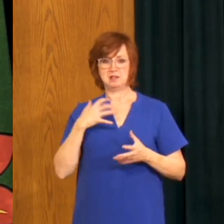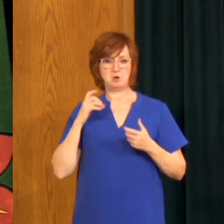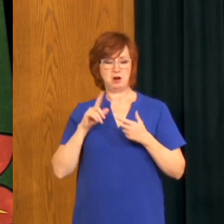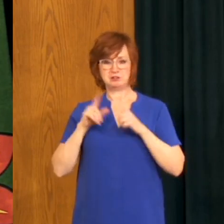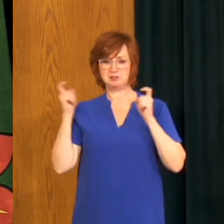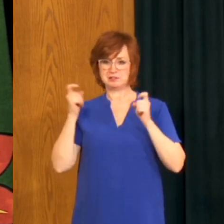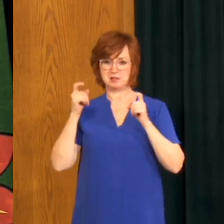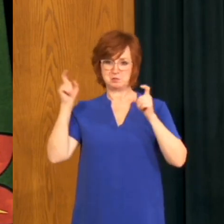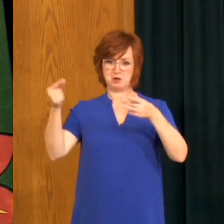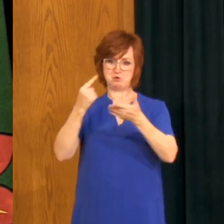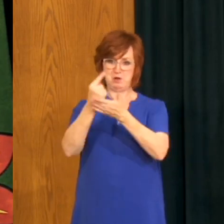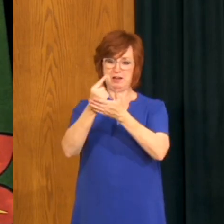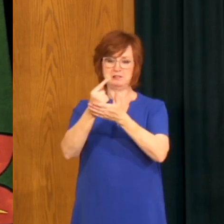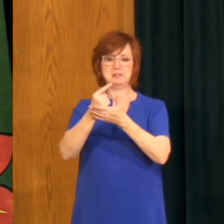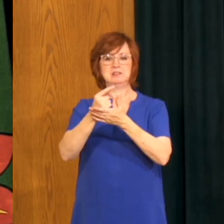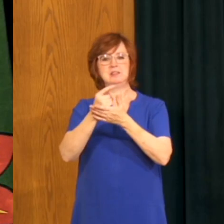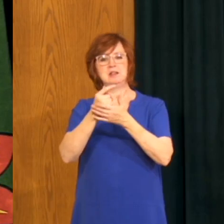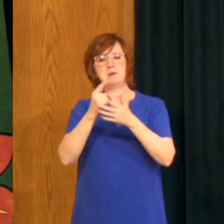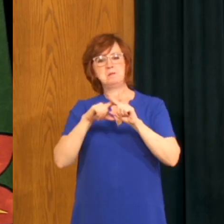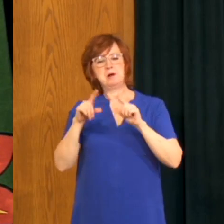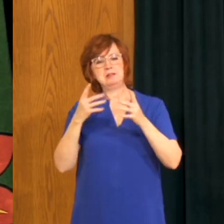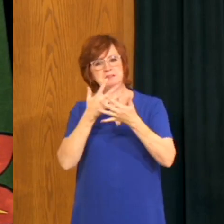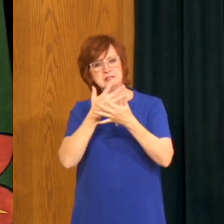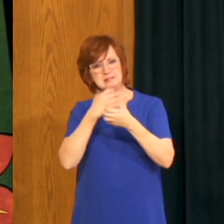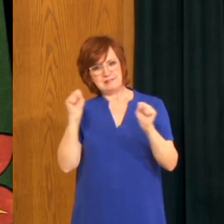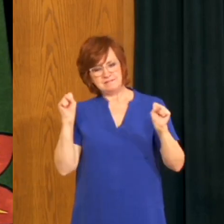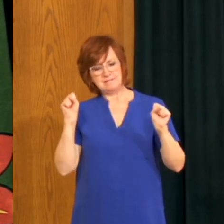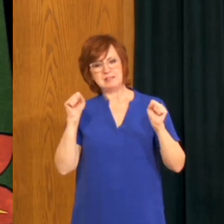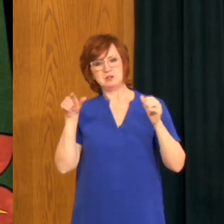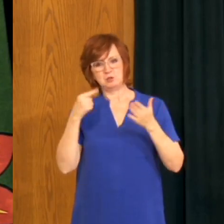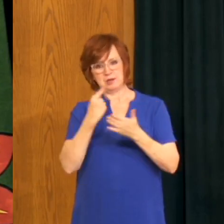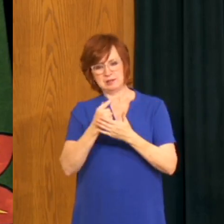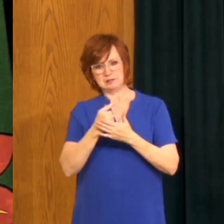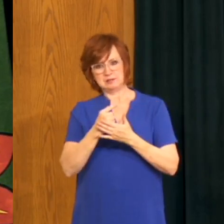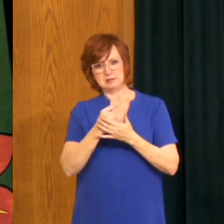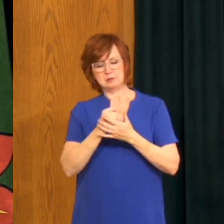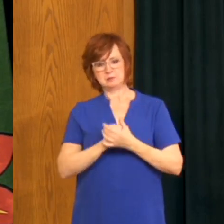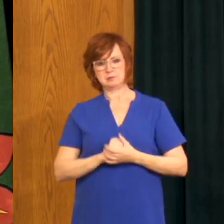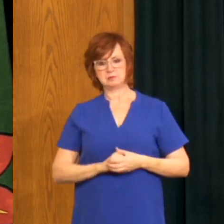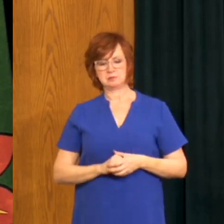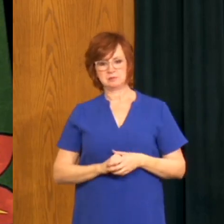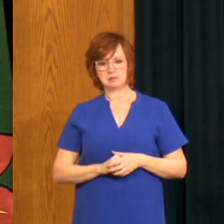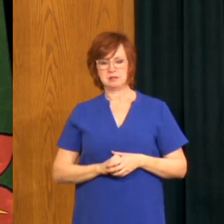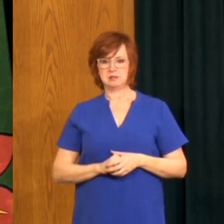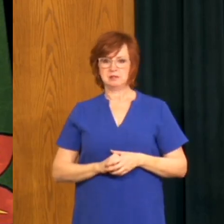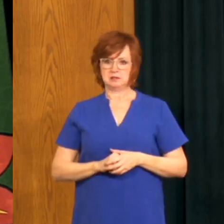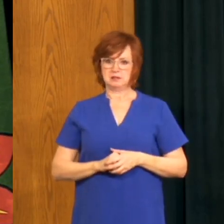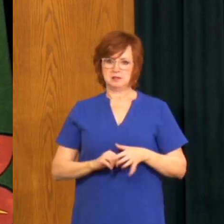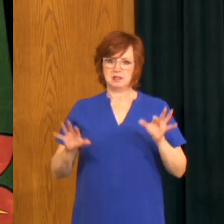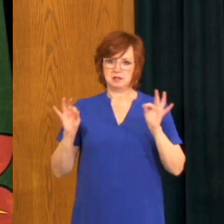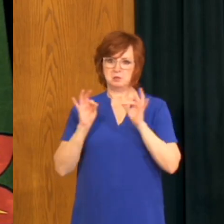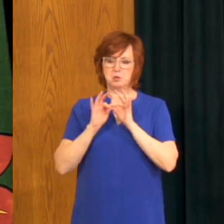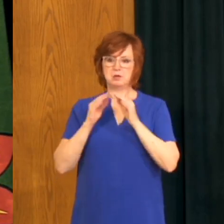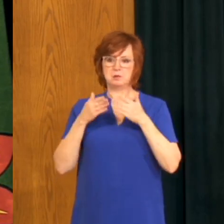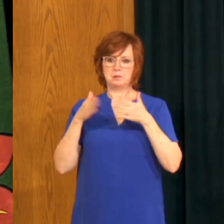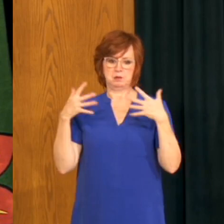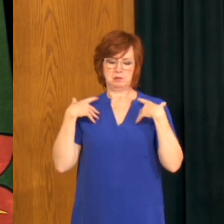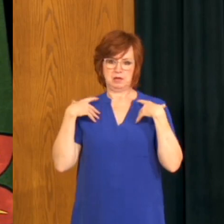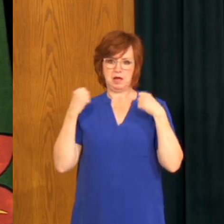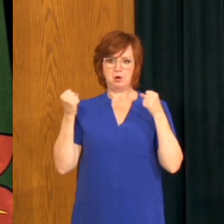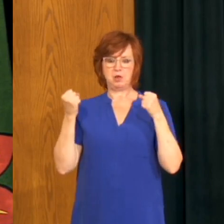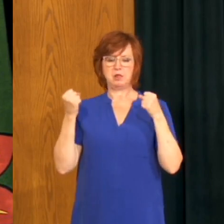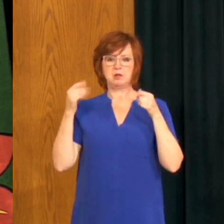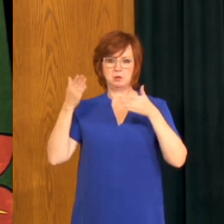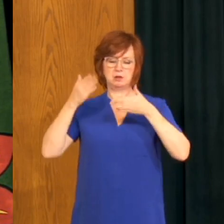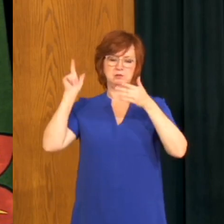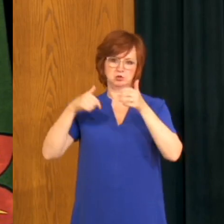to occur and occur safely, but there are a number of public health recommendations that we would hope the school divisions and the individual schools